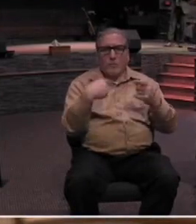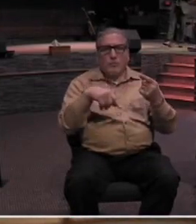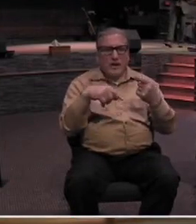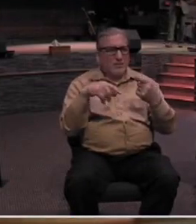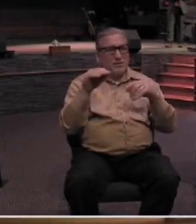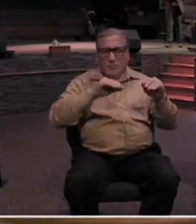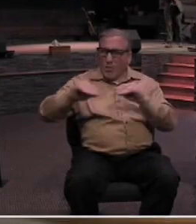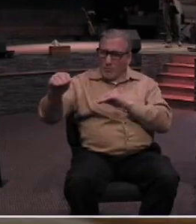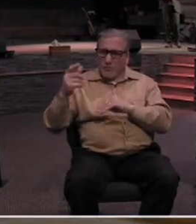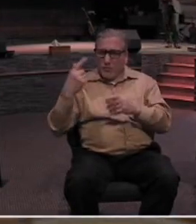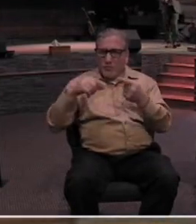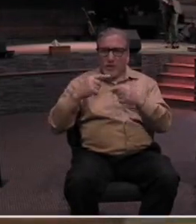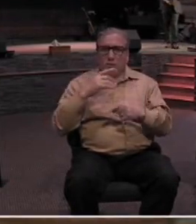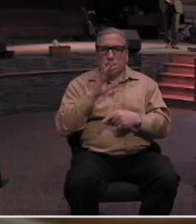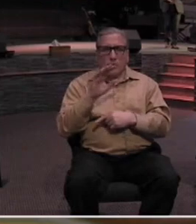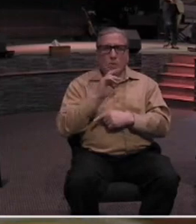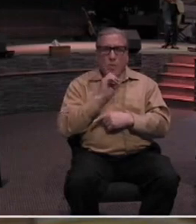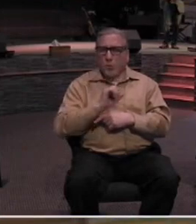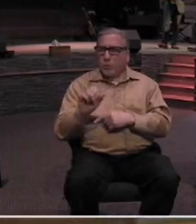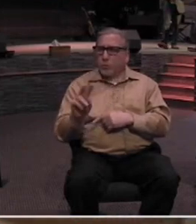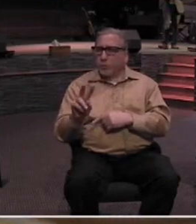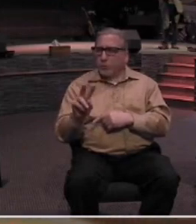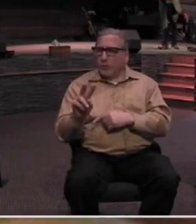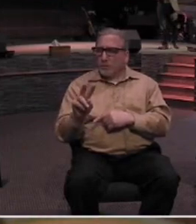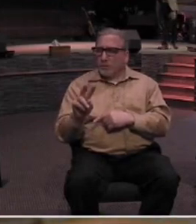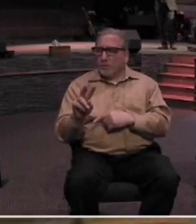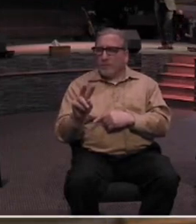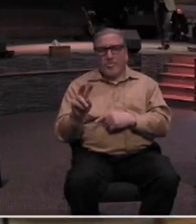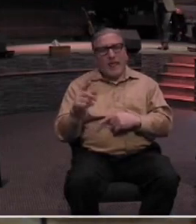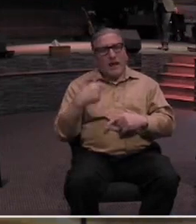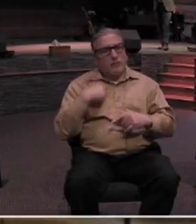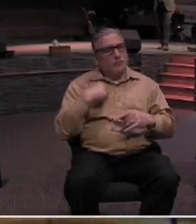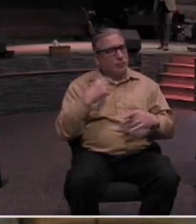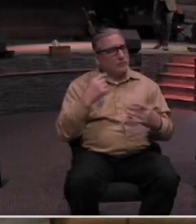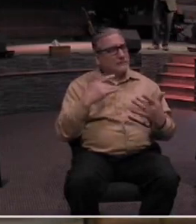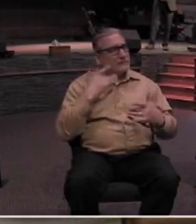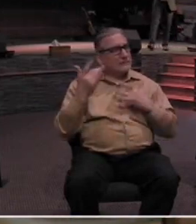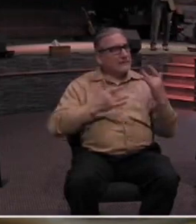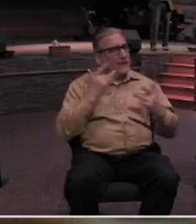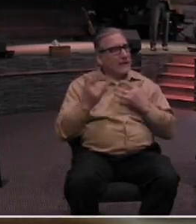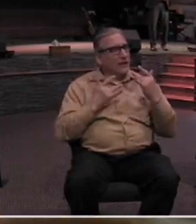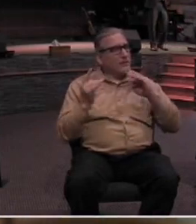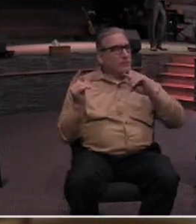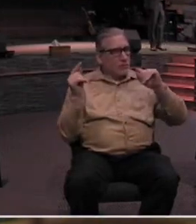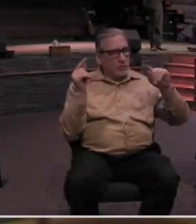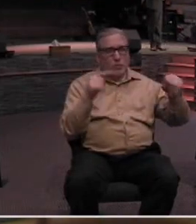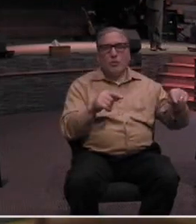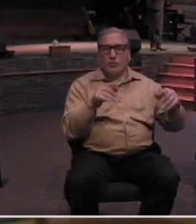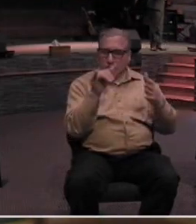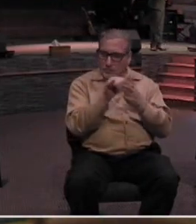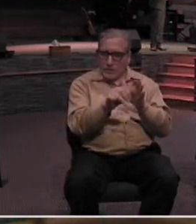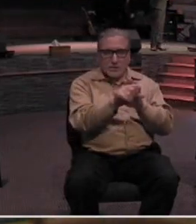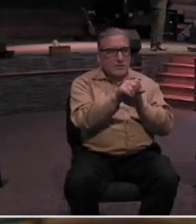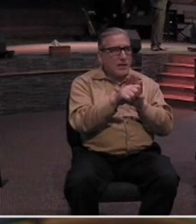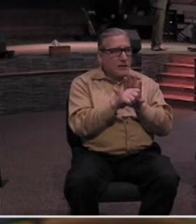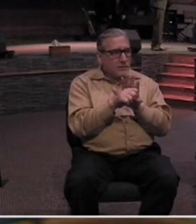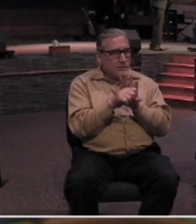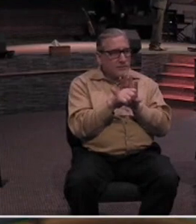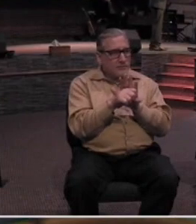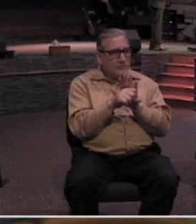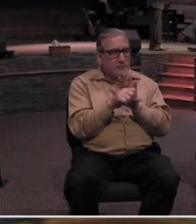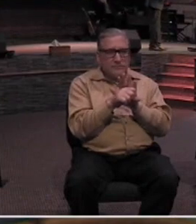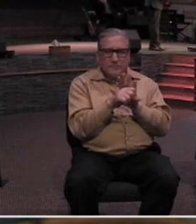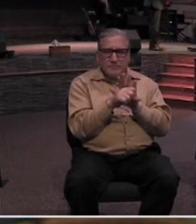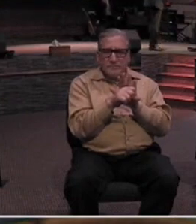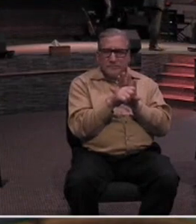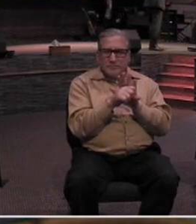just 2 years of age, and I was so thrilled to get a chance to go to that state to be able to minister